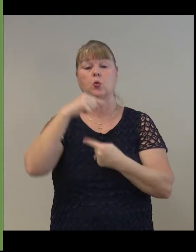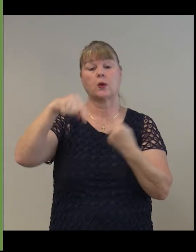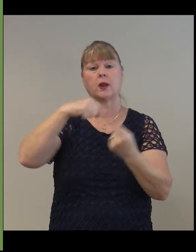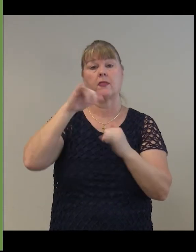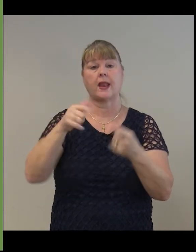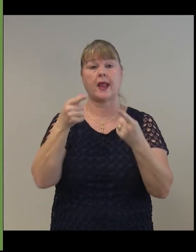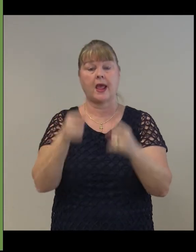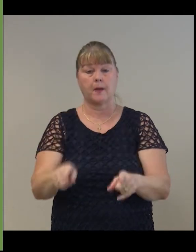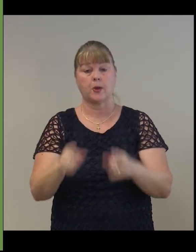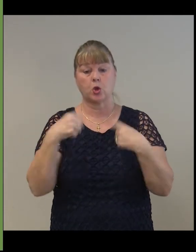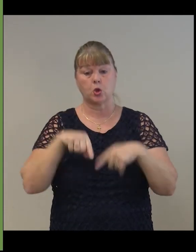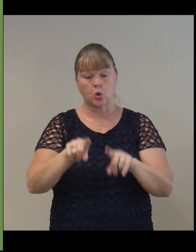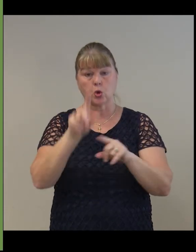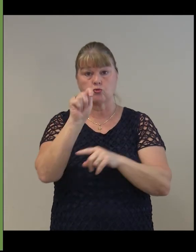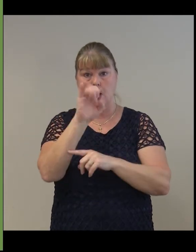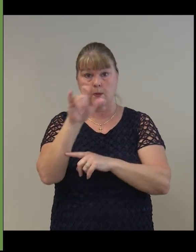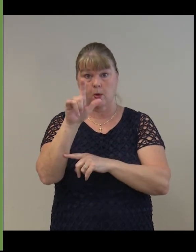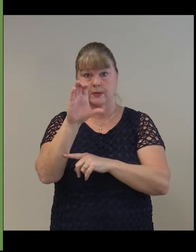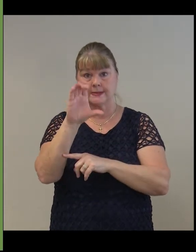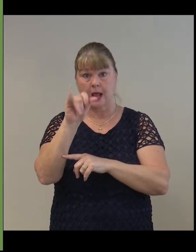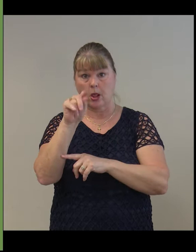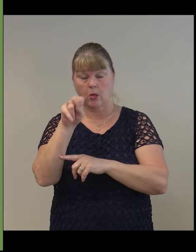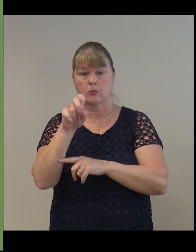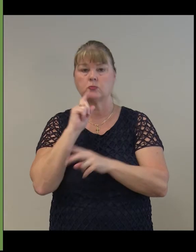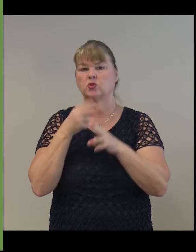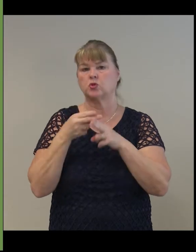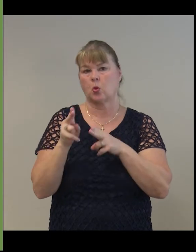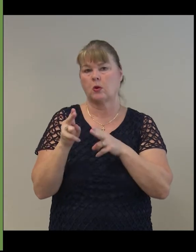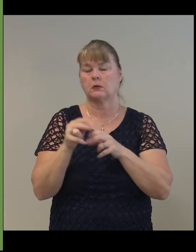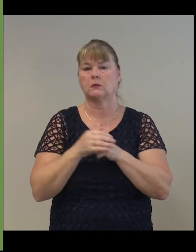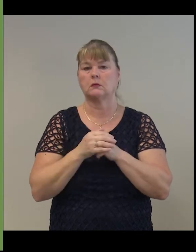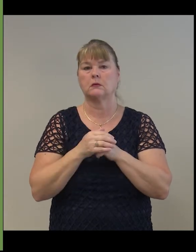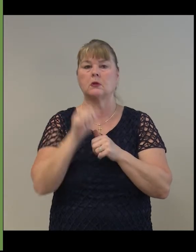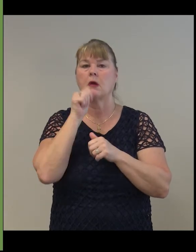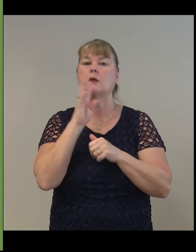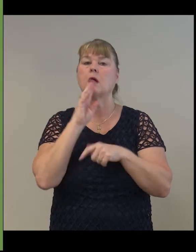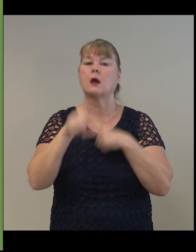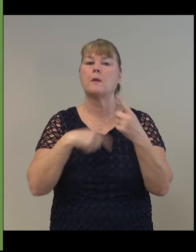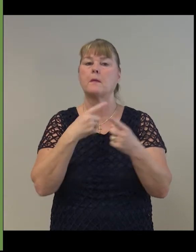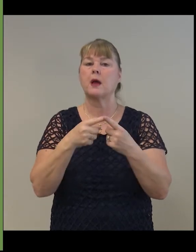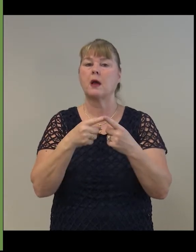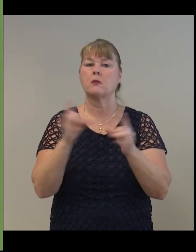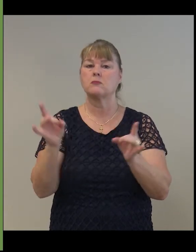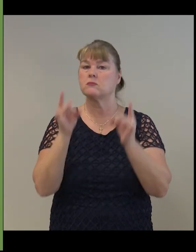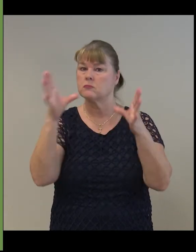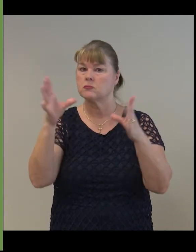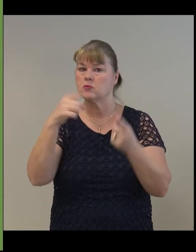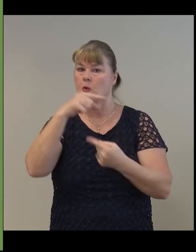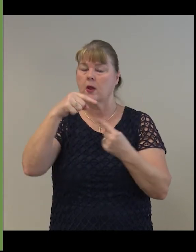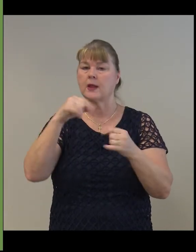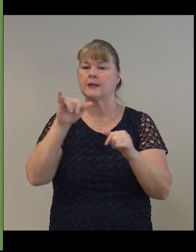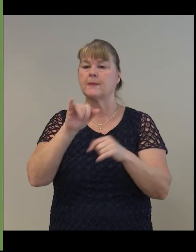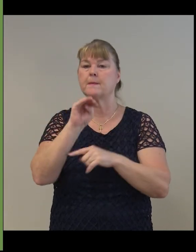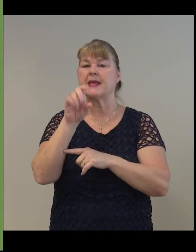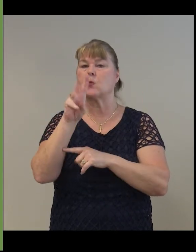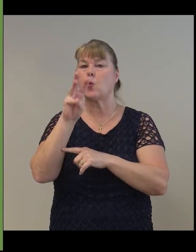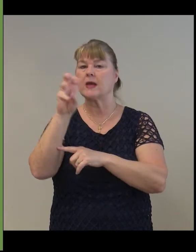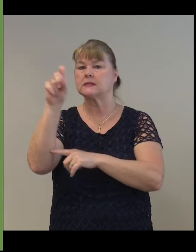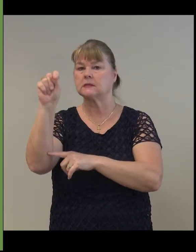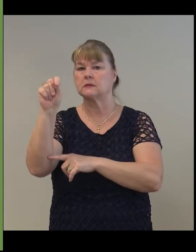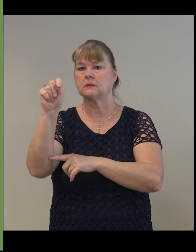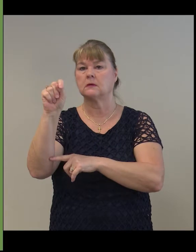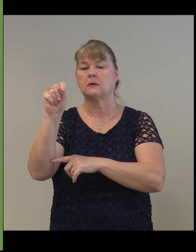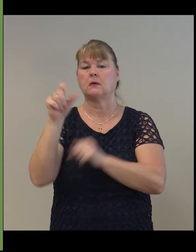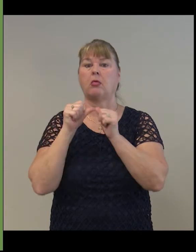that happen during a tropical cyclone are pretty short-lived though. So we're not talking about the types of tornadoes that happen out in the Midwest that could go on